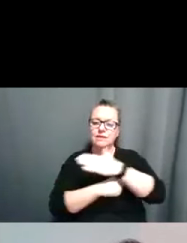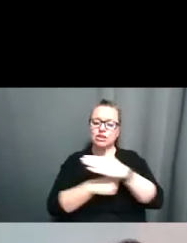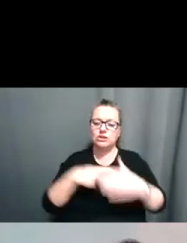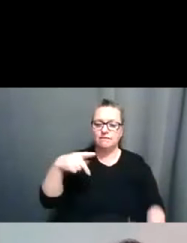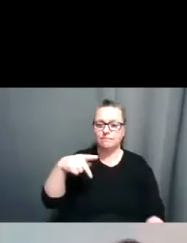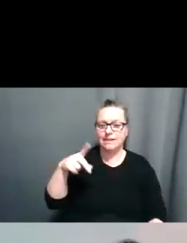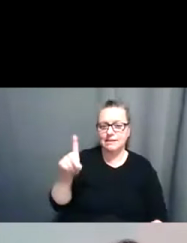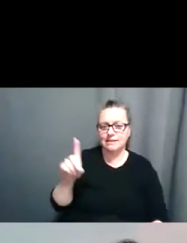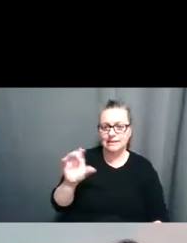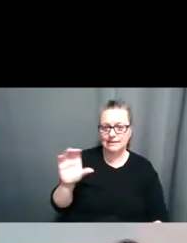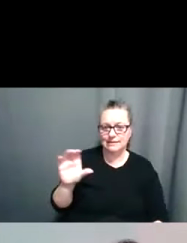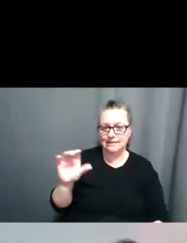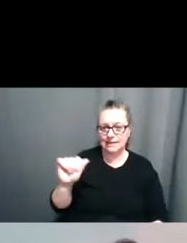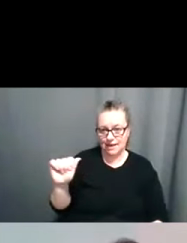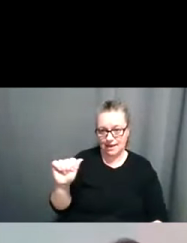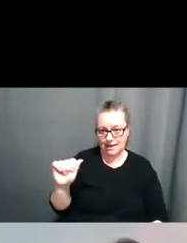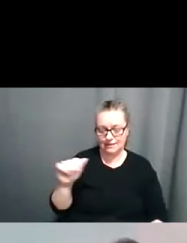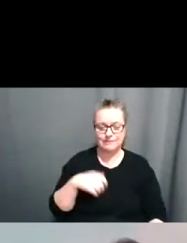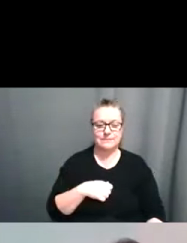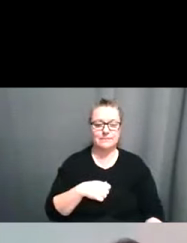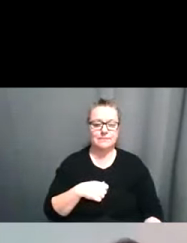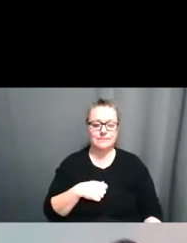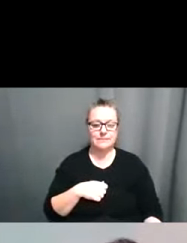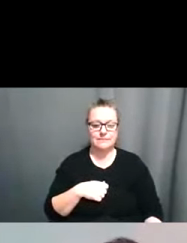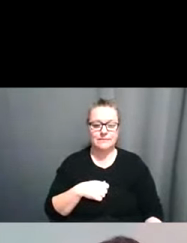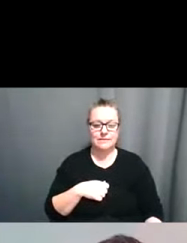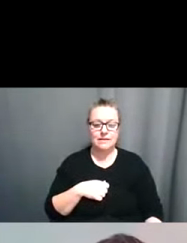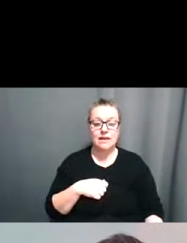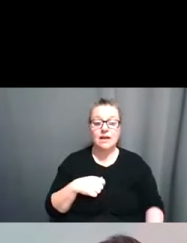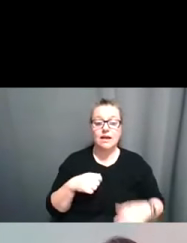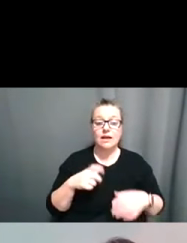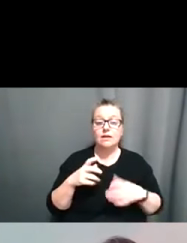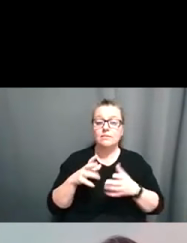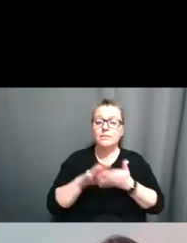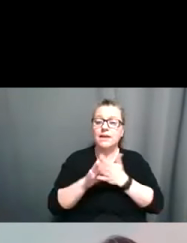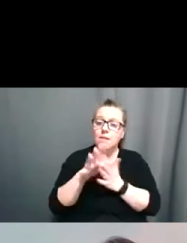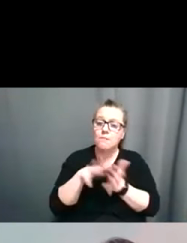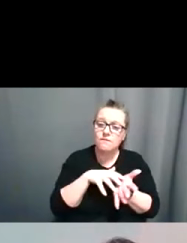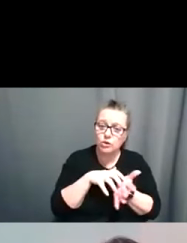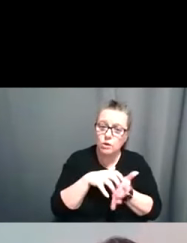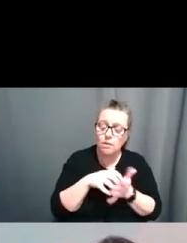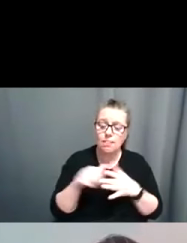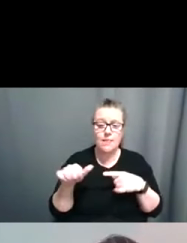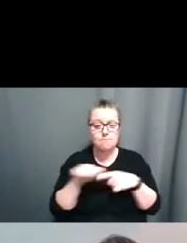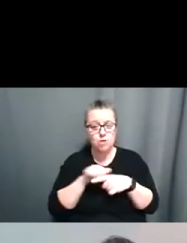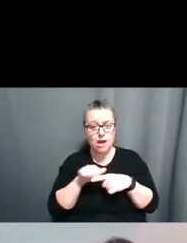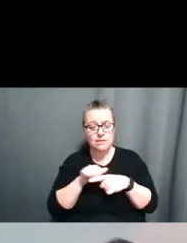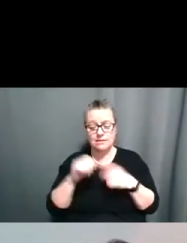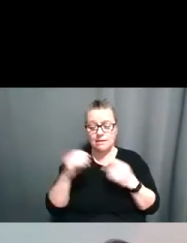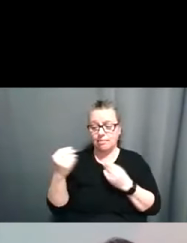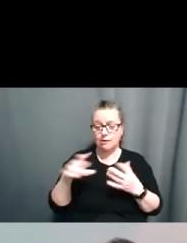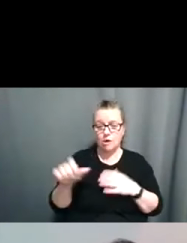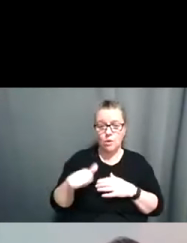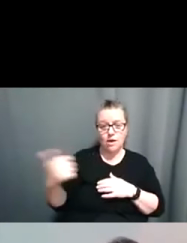PDCA: plan, do, check, act. Be vulnerable, practice, let others know that